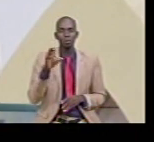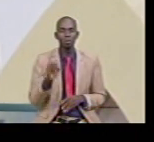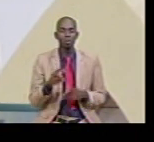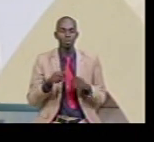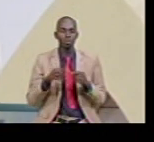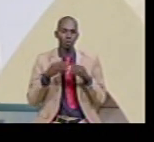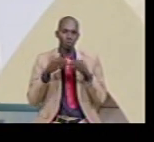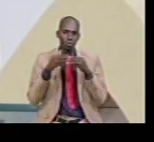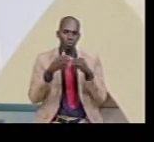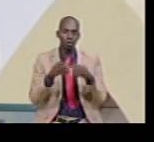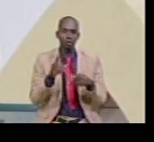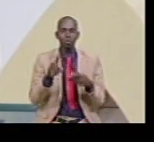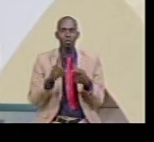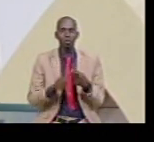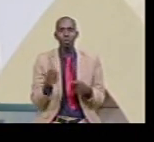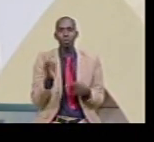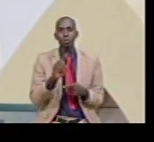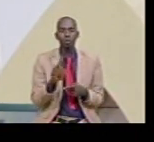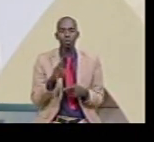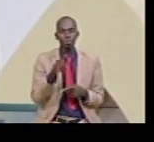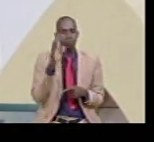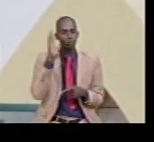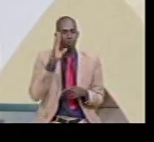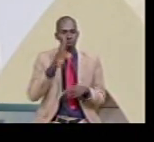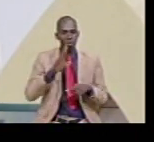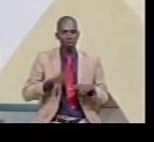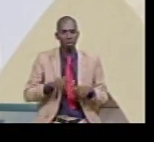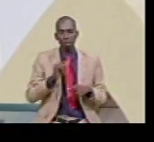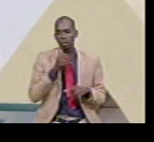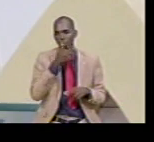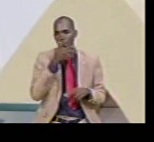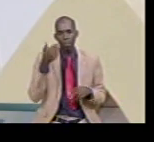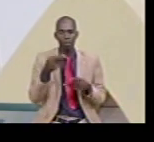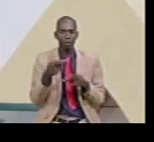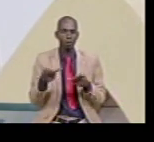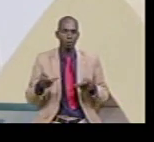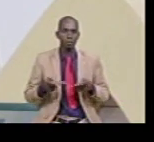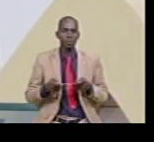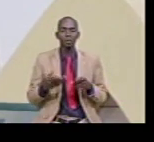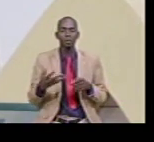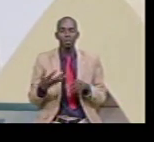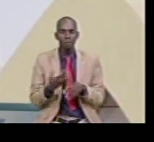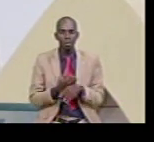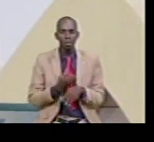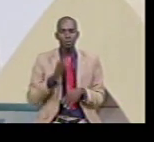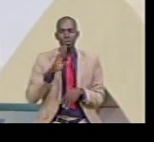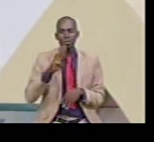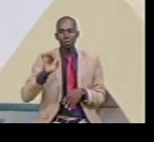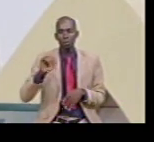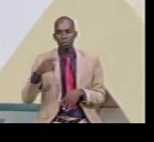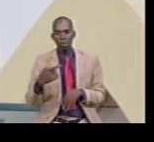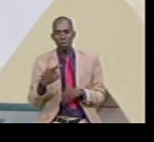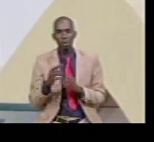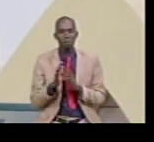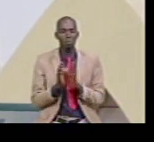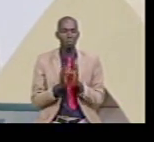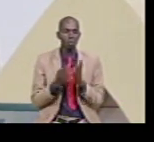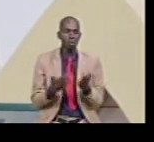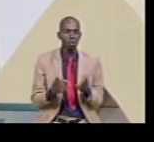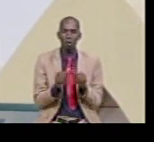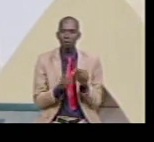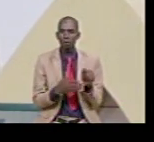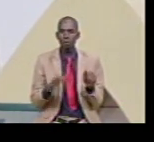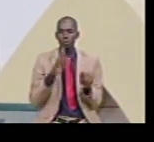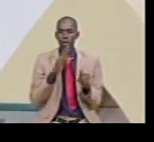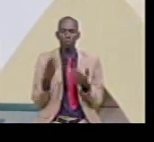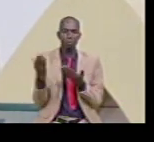gallery, the second gallery. Let's direct them. Take your bag, take your Bible, and all you have come with, and move to the seat